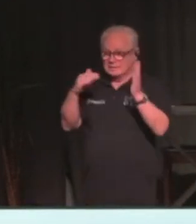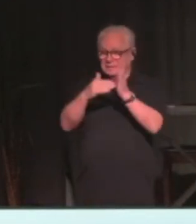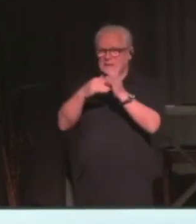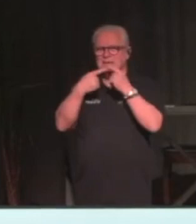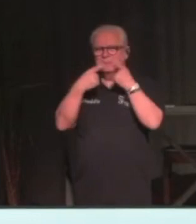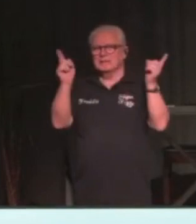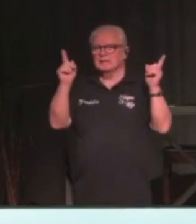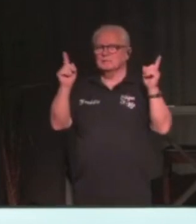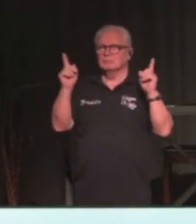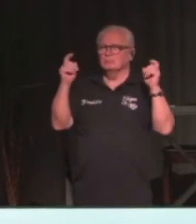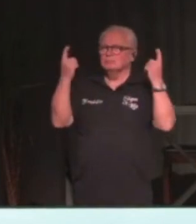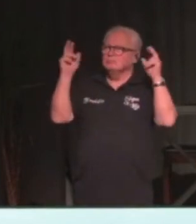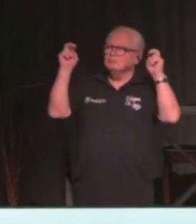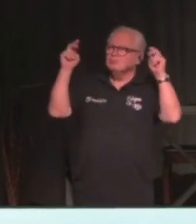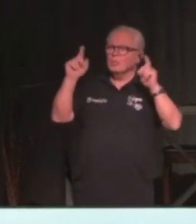is